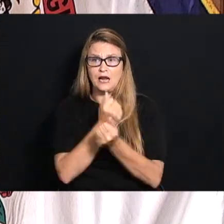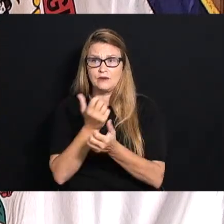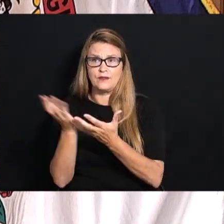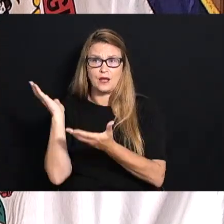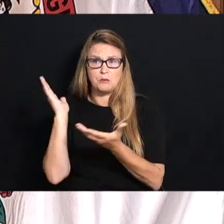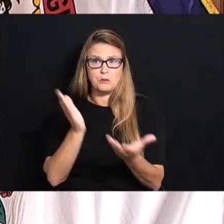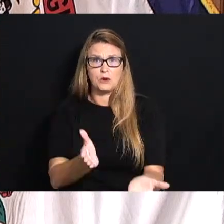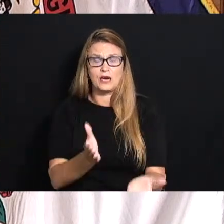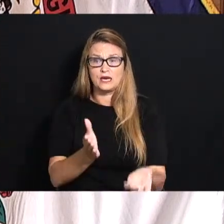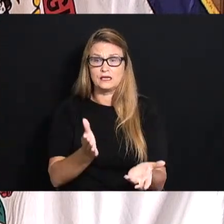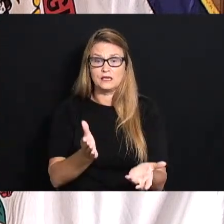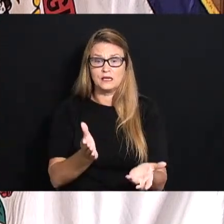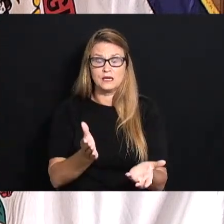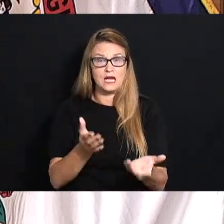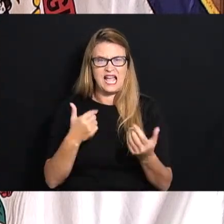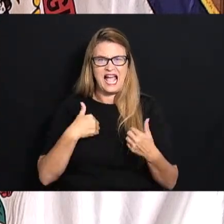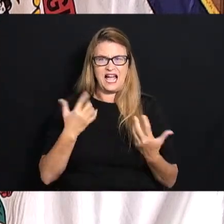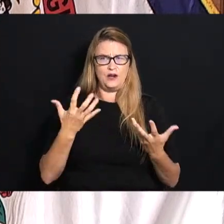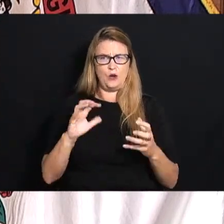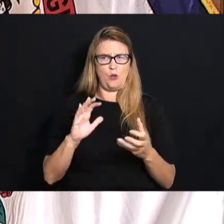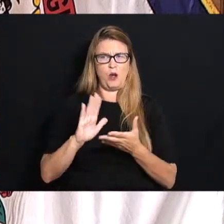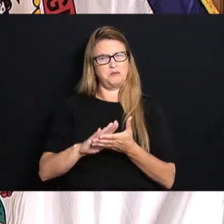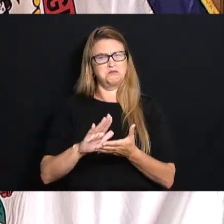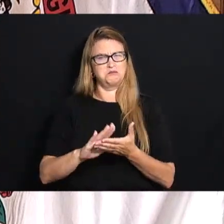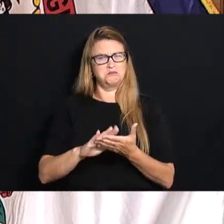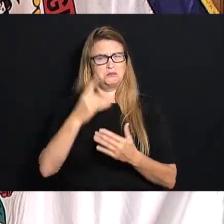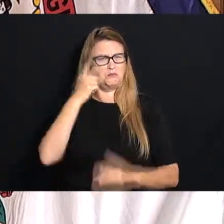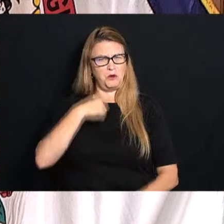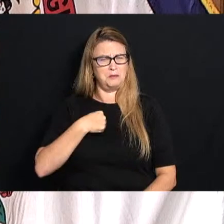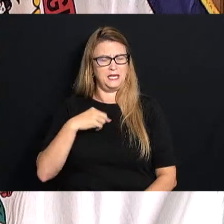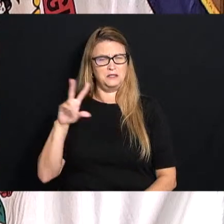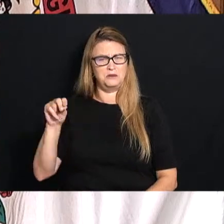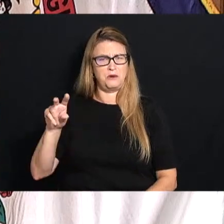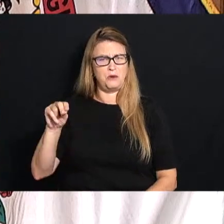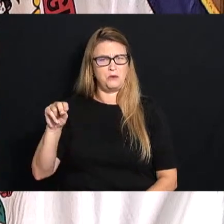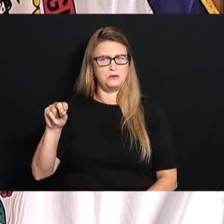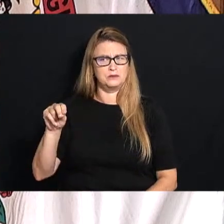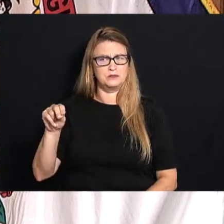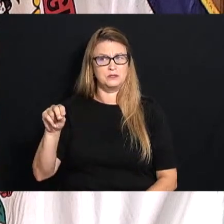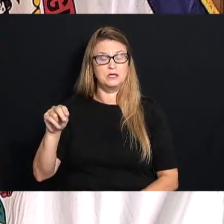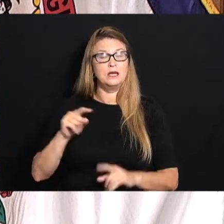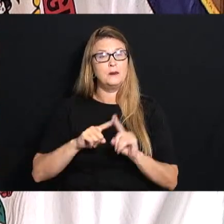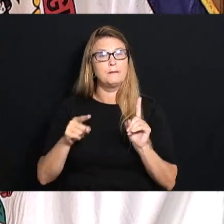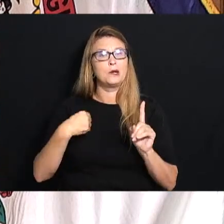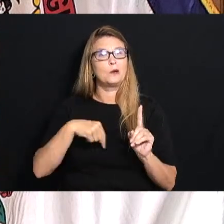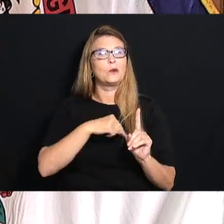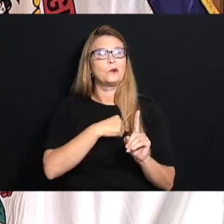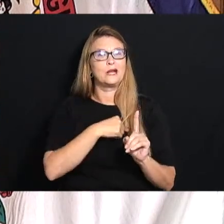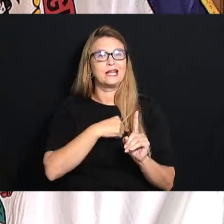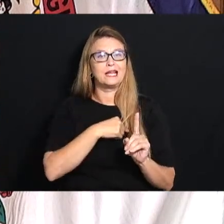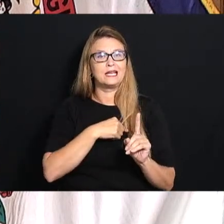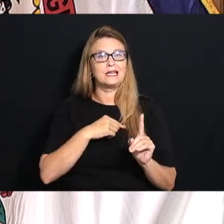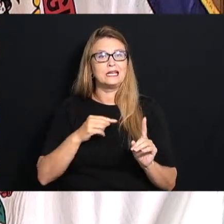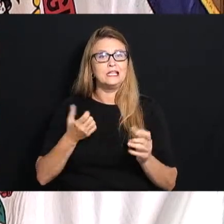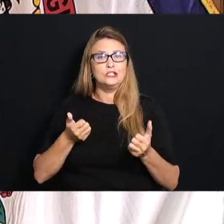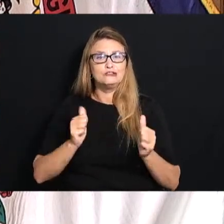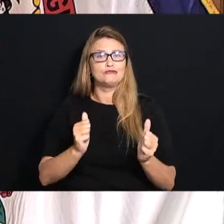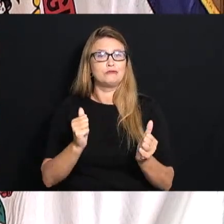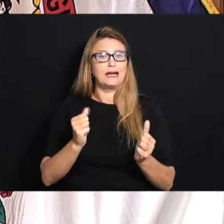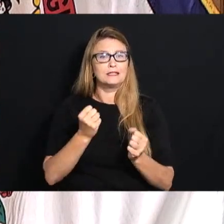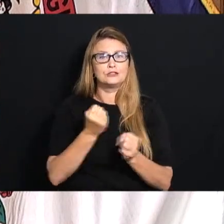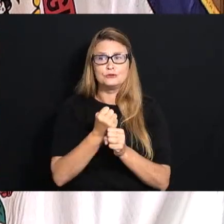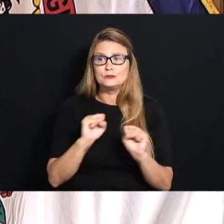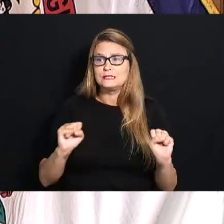I don't need patted on the back in any way, but we embraced and took everybody in that we could take in